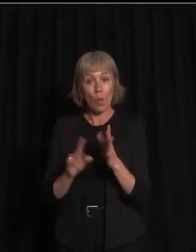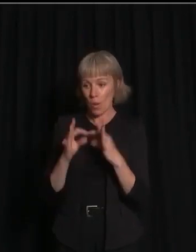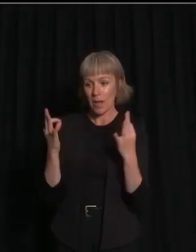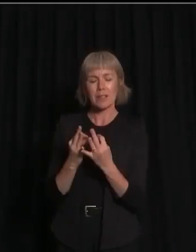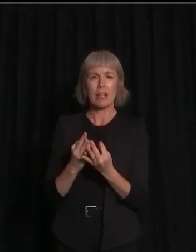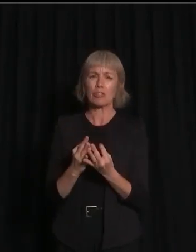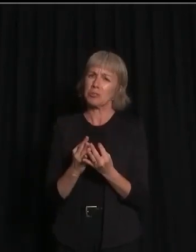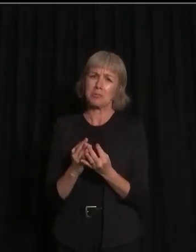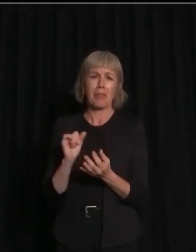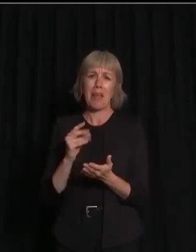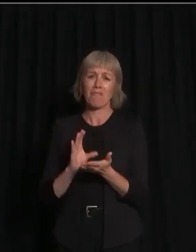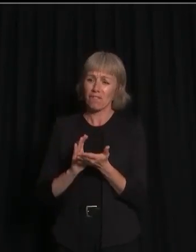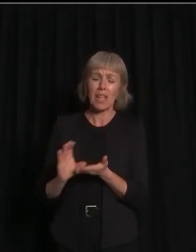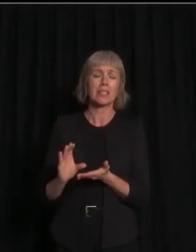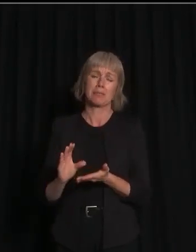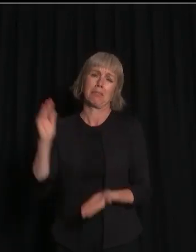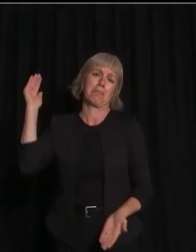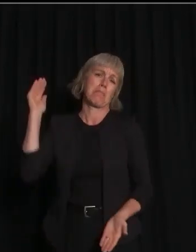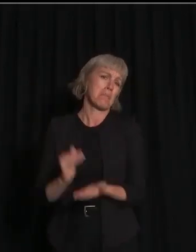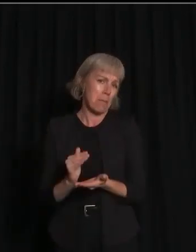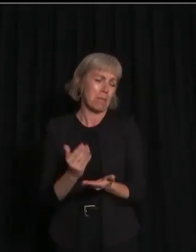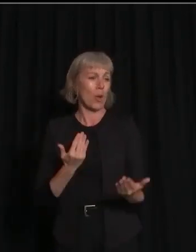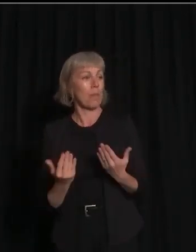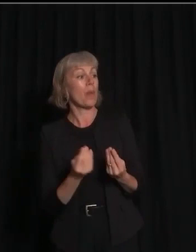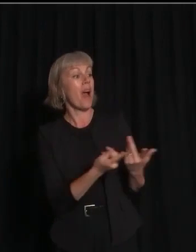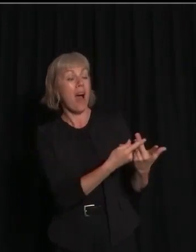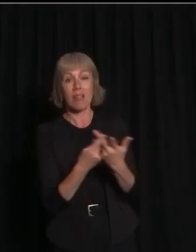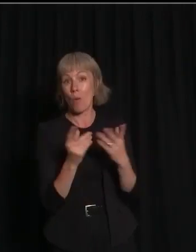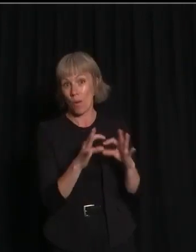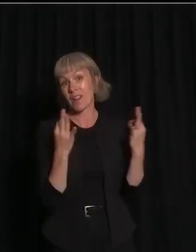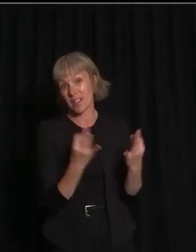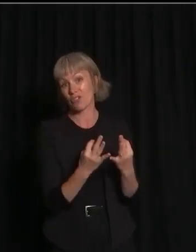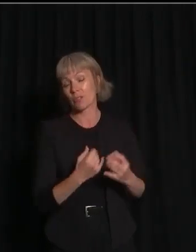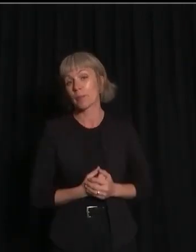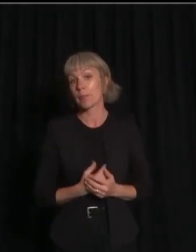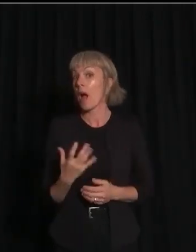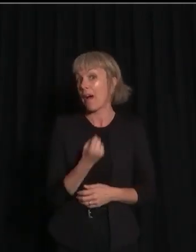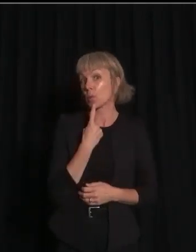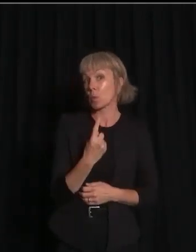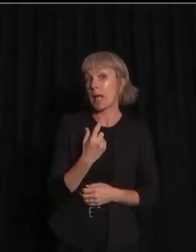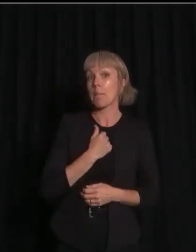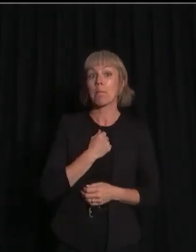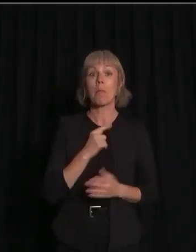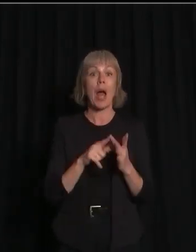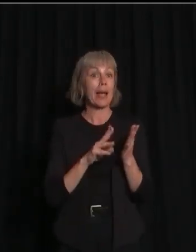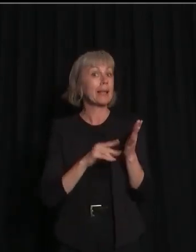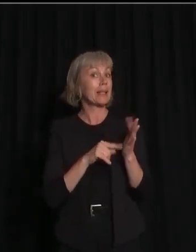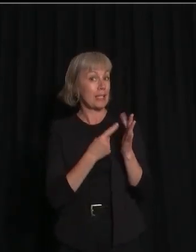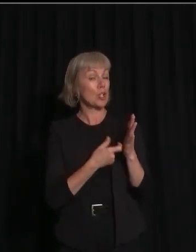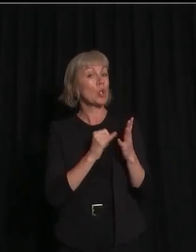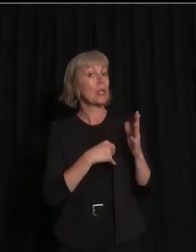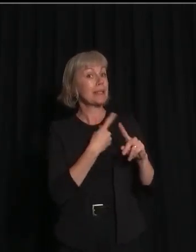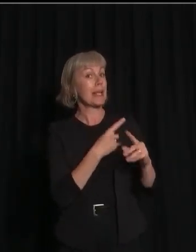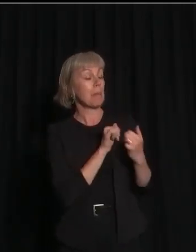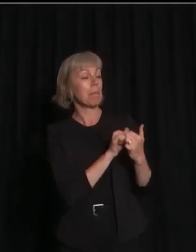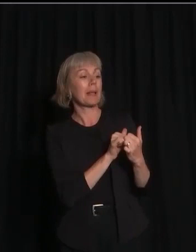amount of funding of any kind of organisation, although I must also say that my intersex peers also are paid almost nothing for the work